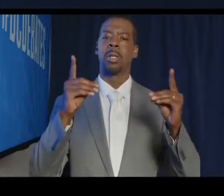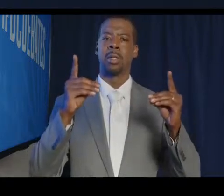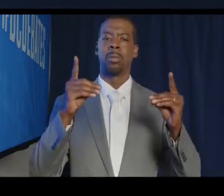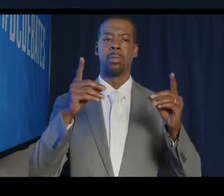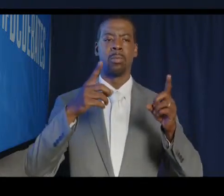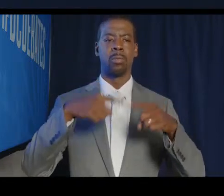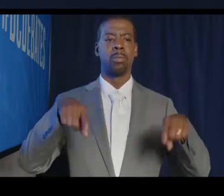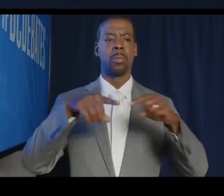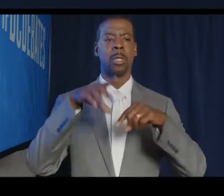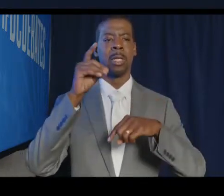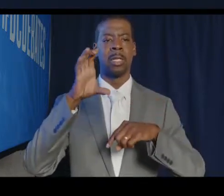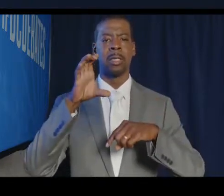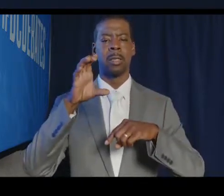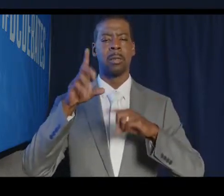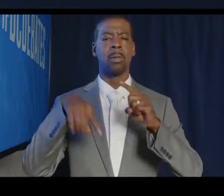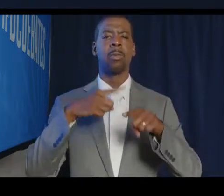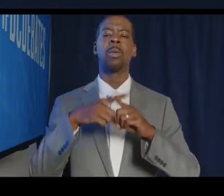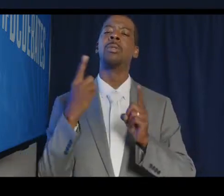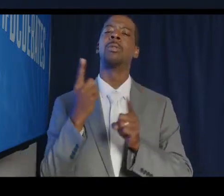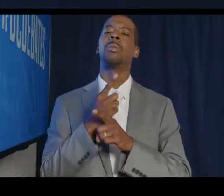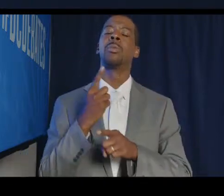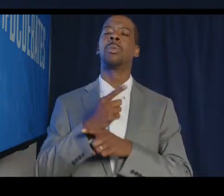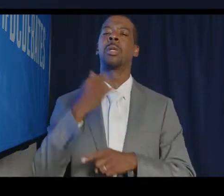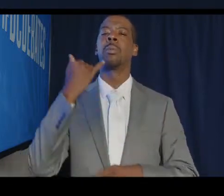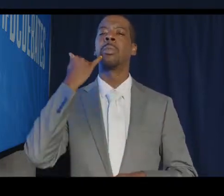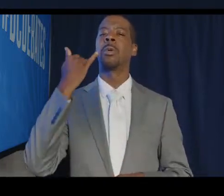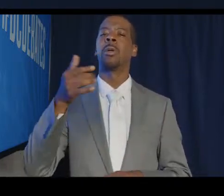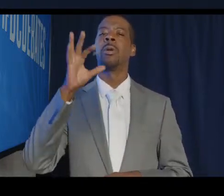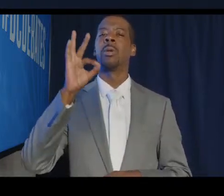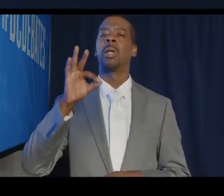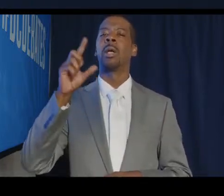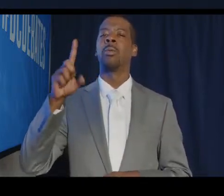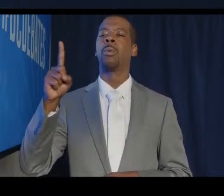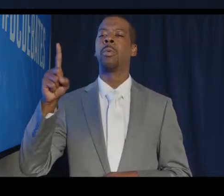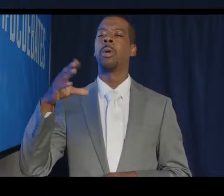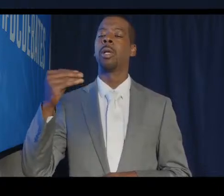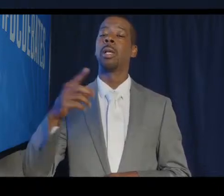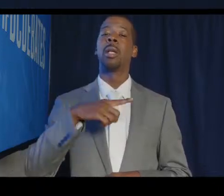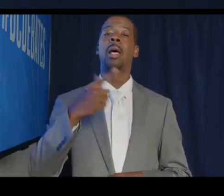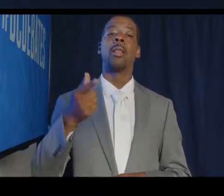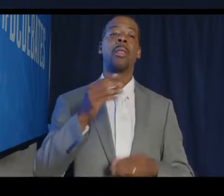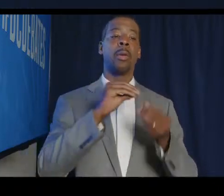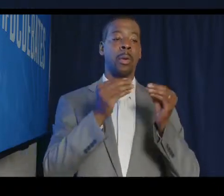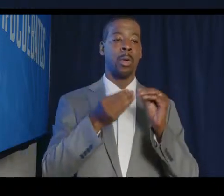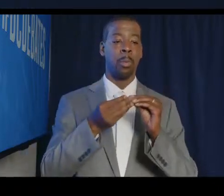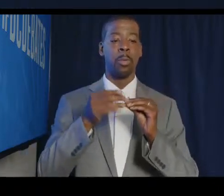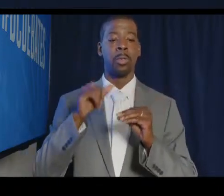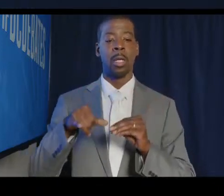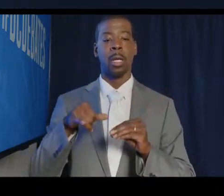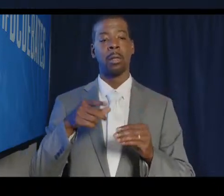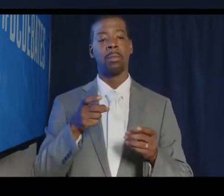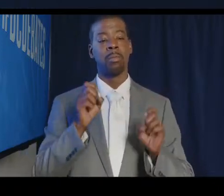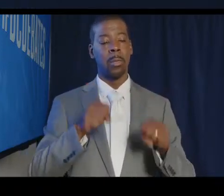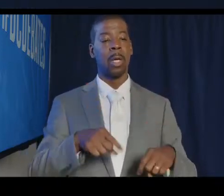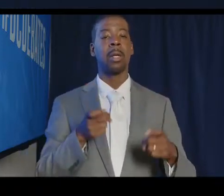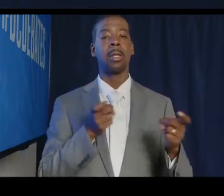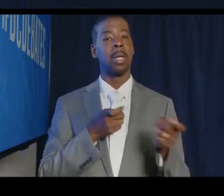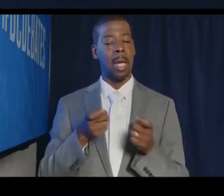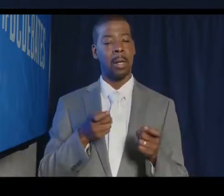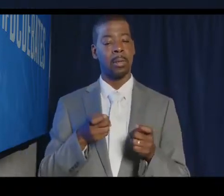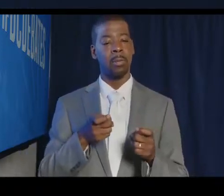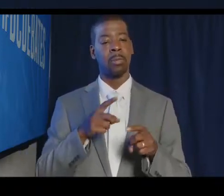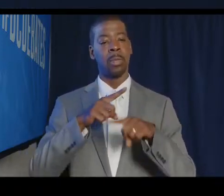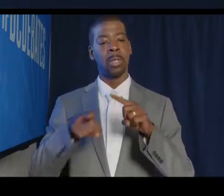to call 911 versus what are some other means to handle particular issues in the community. And that's on us. We have to do better about our crisis response